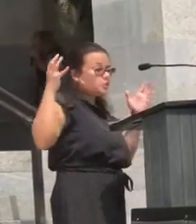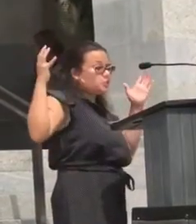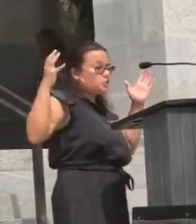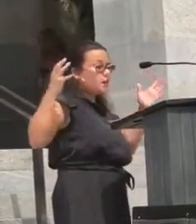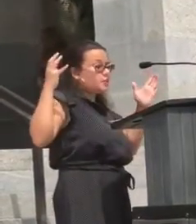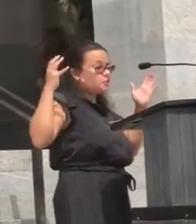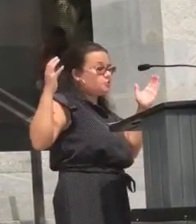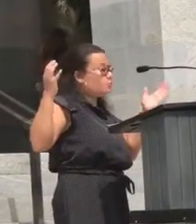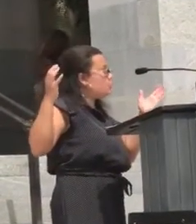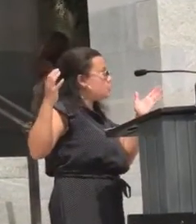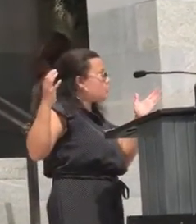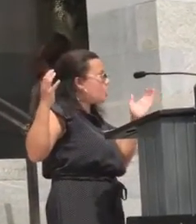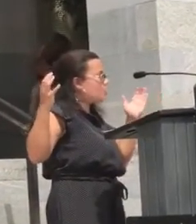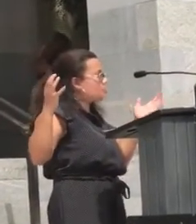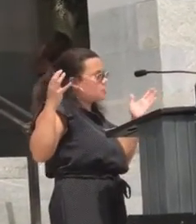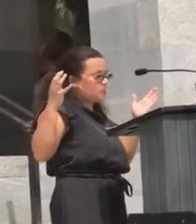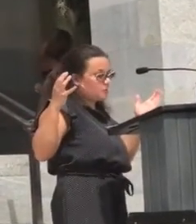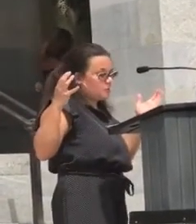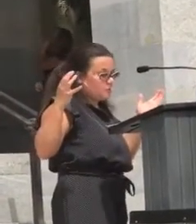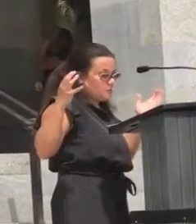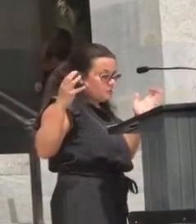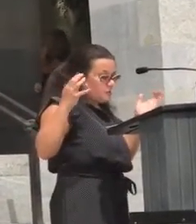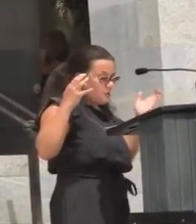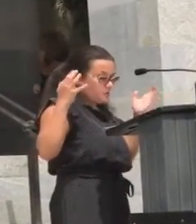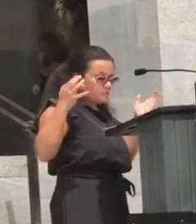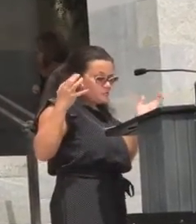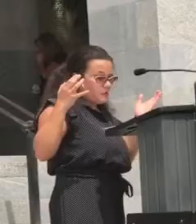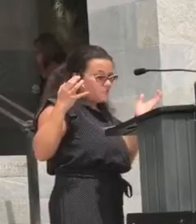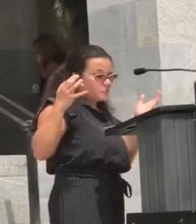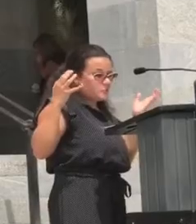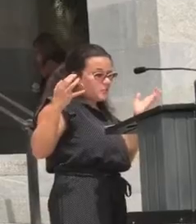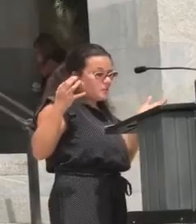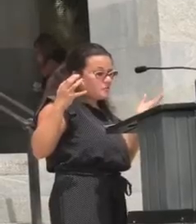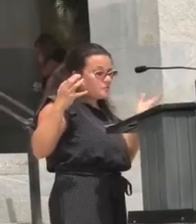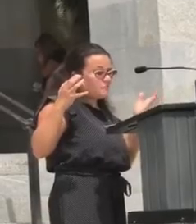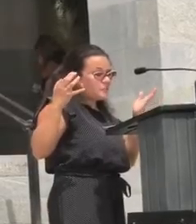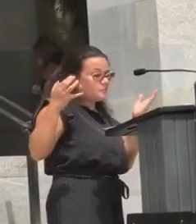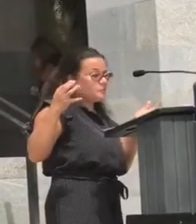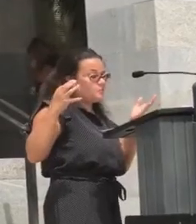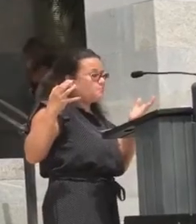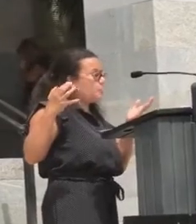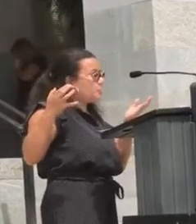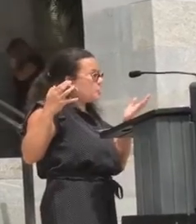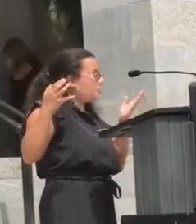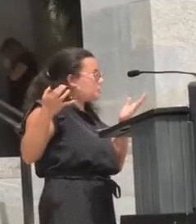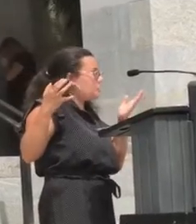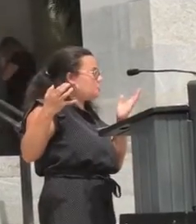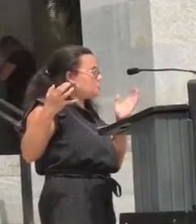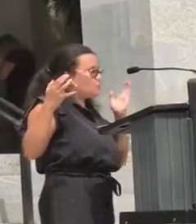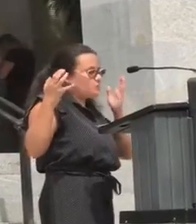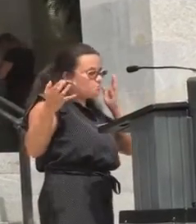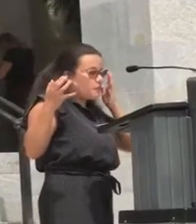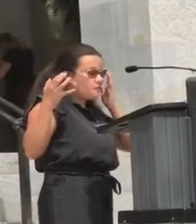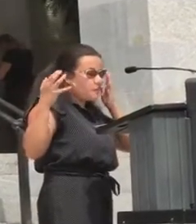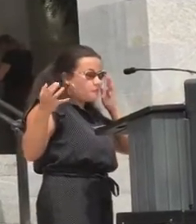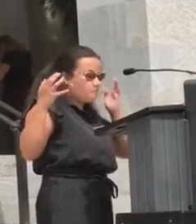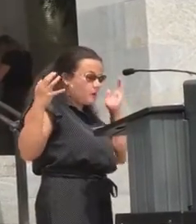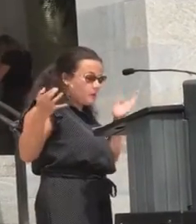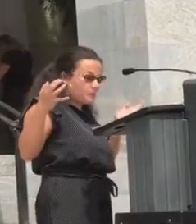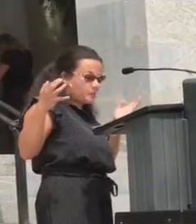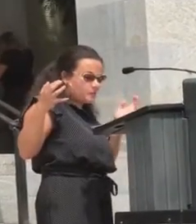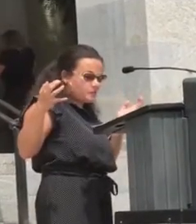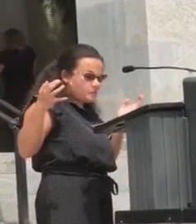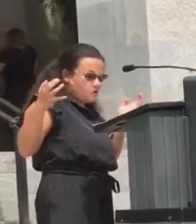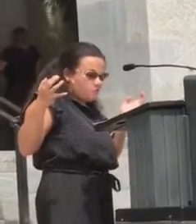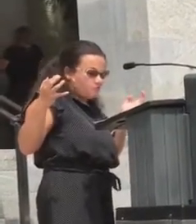big giant juicy hot dog. I remember sharing one of those big hot dogs with my friend